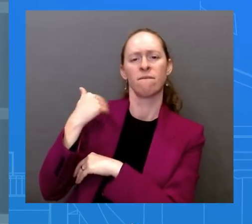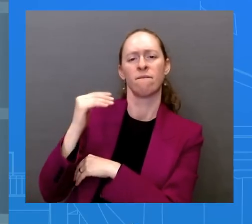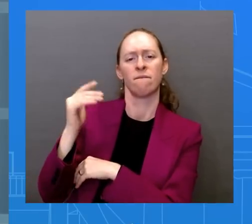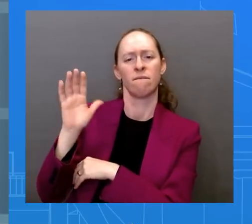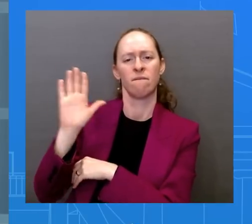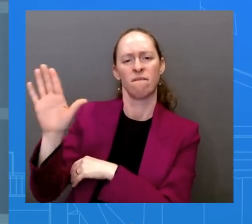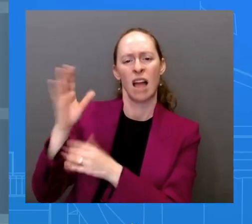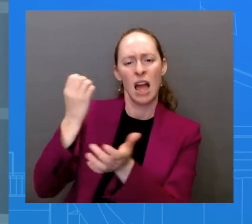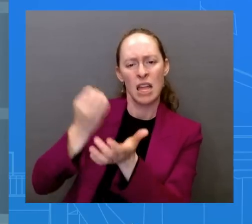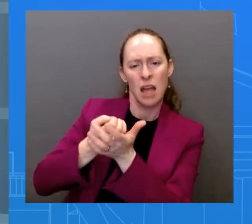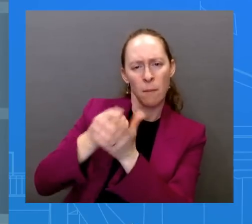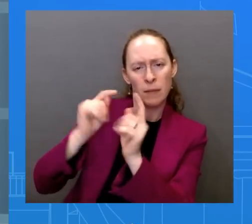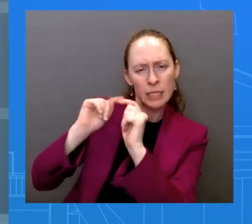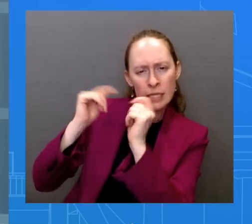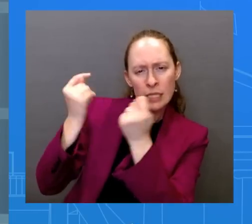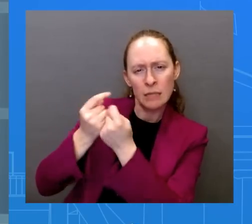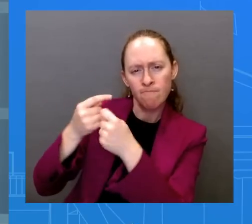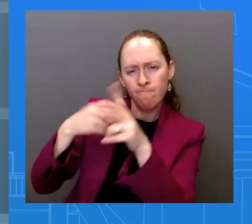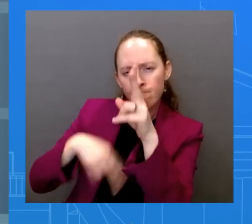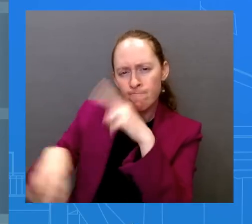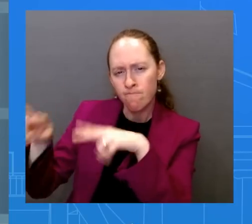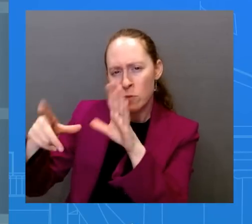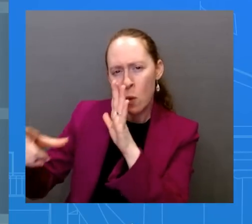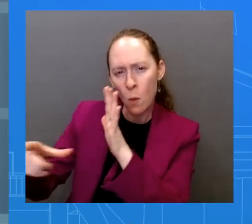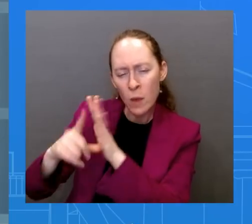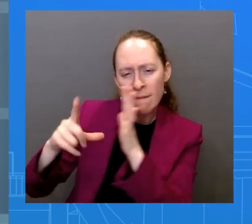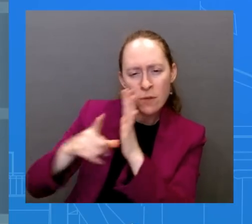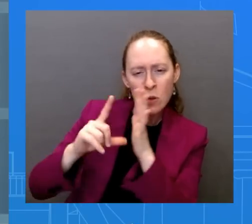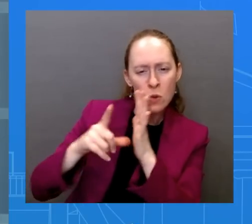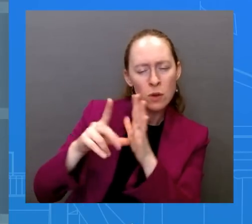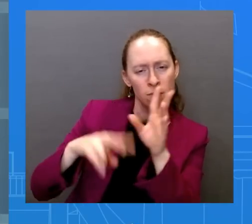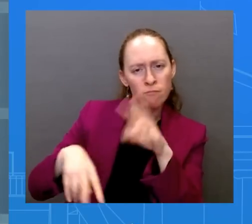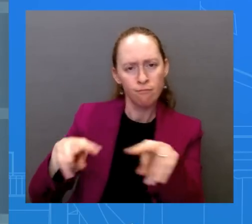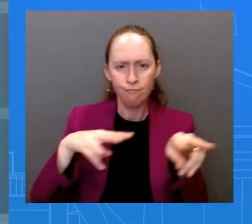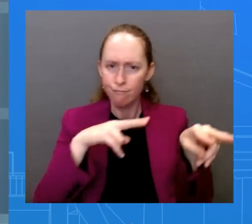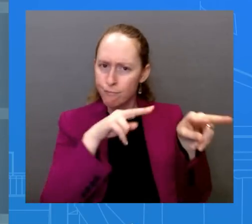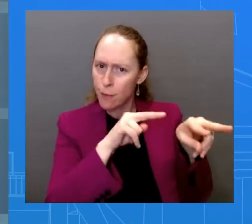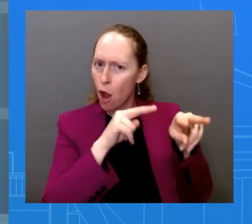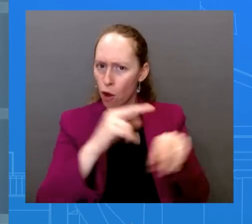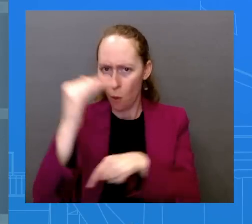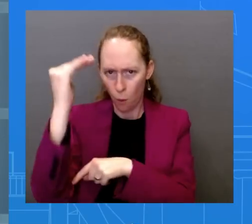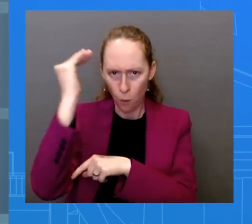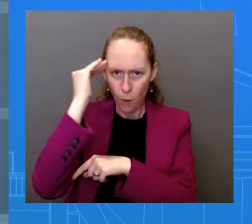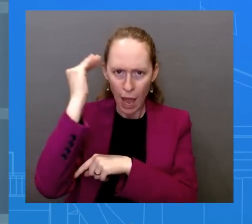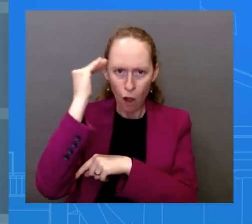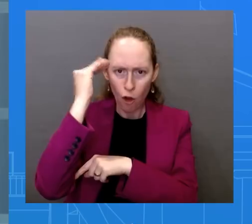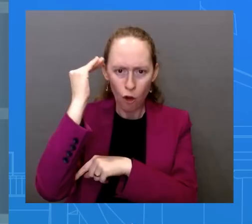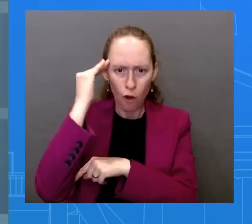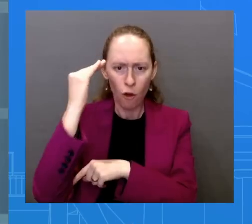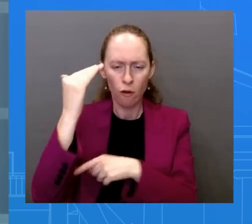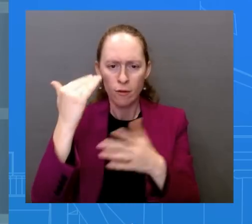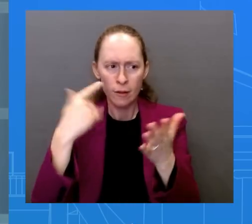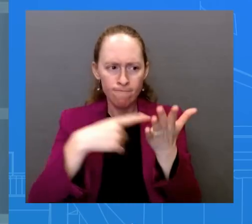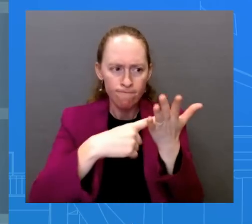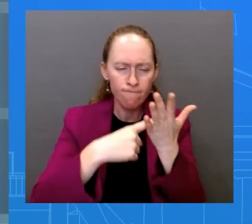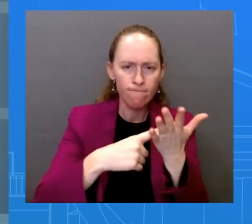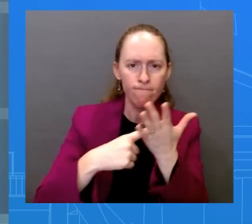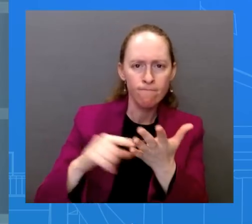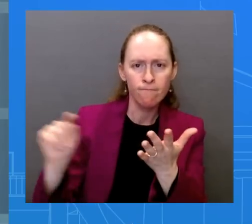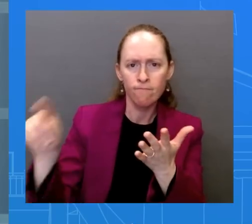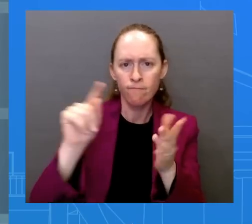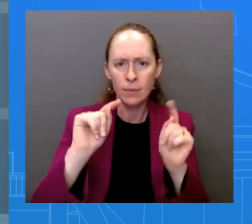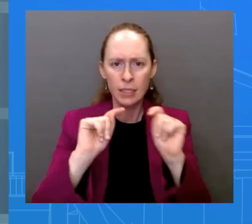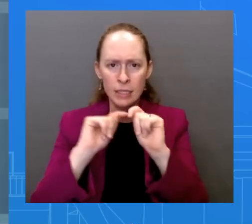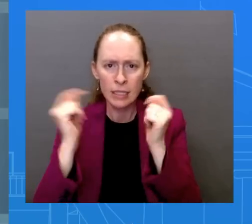how closely that we are, you know, having conversations with our team. And what we can speak to is